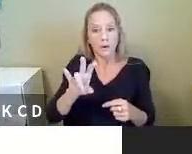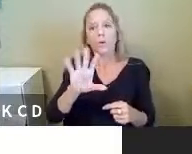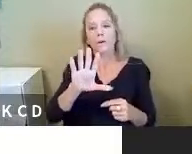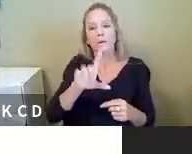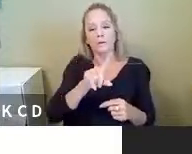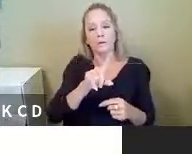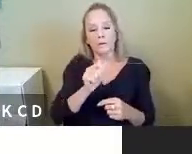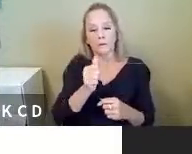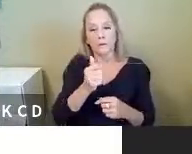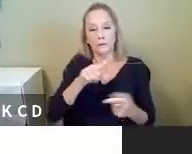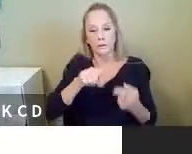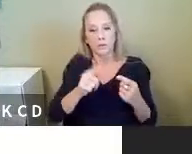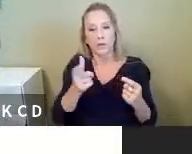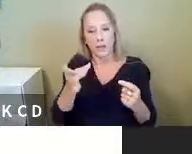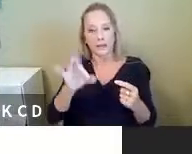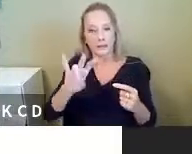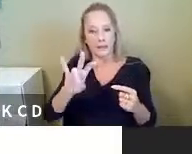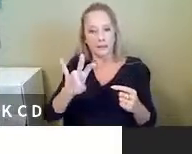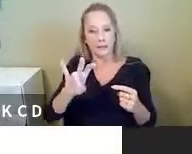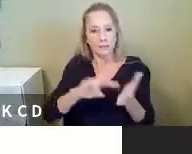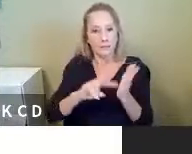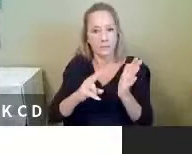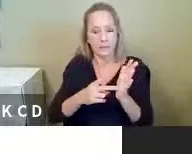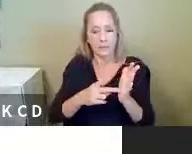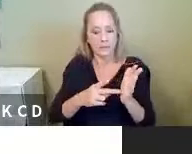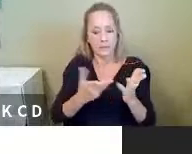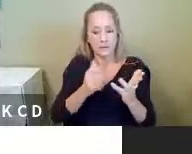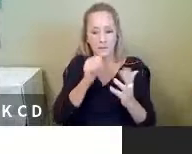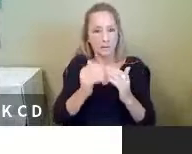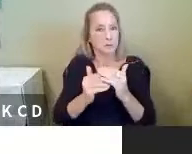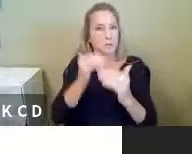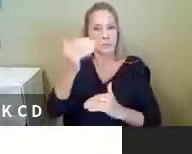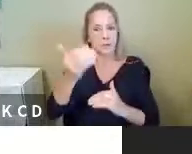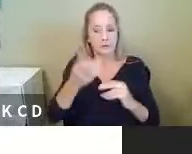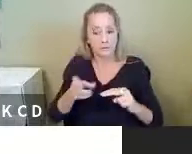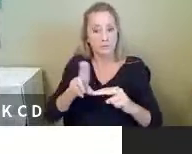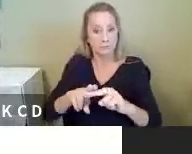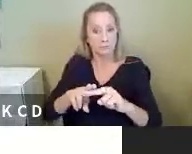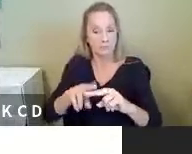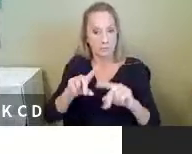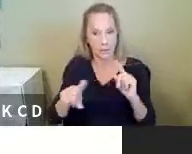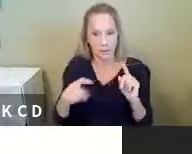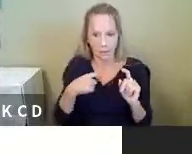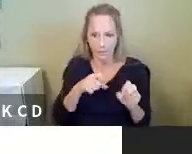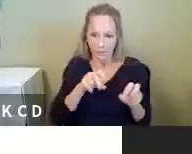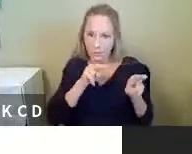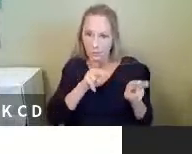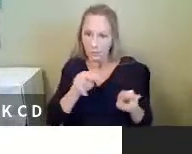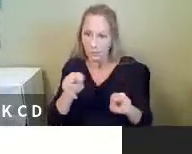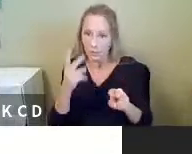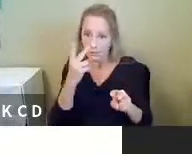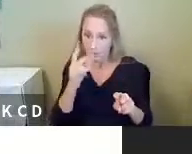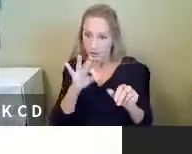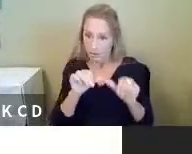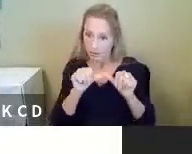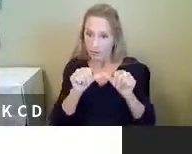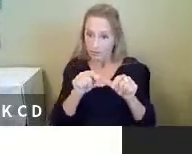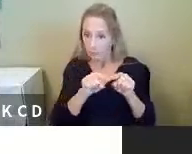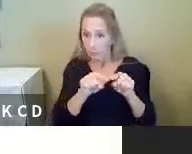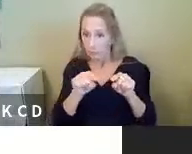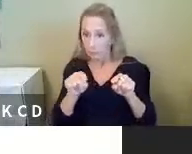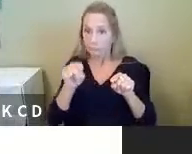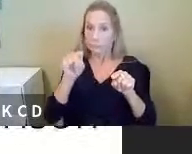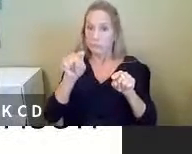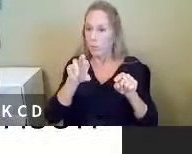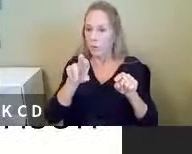is just unmanageable or overly dramatic, but we're going to need to see if that is an ongoing trend or not.